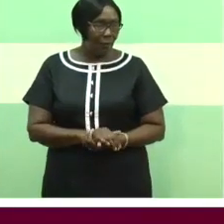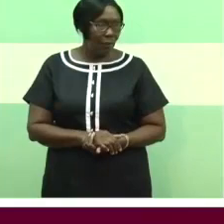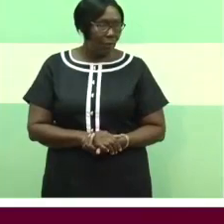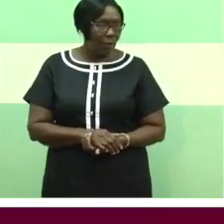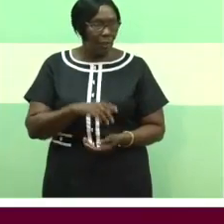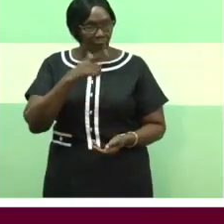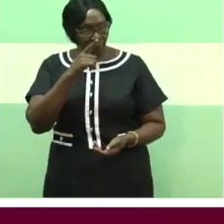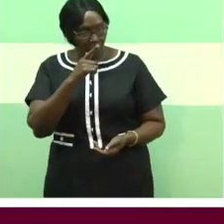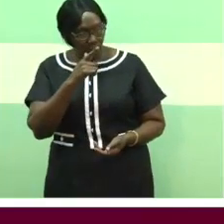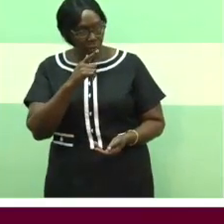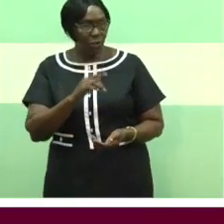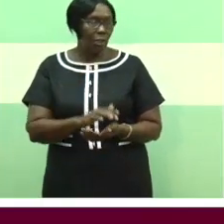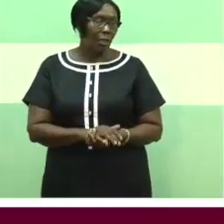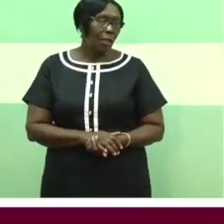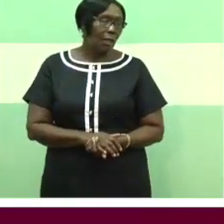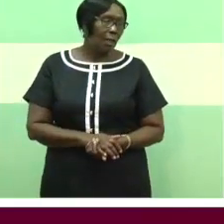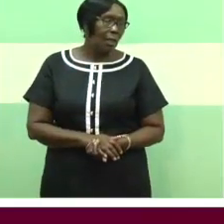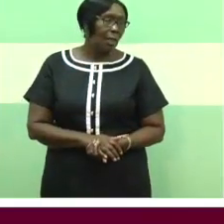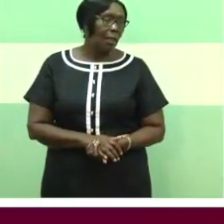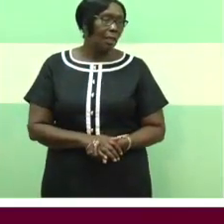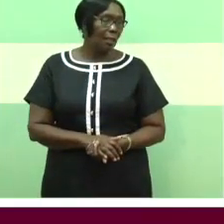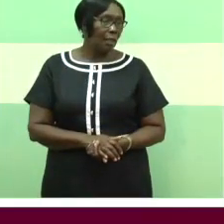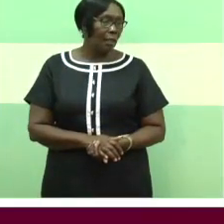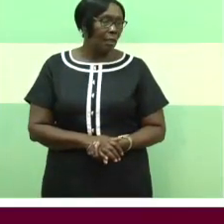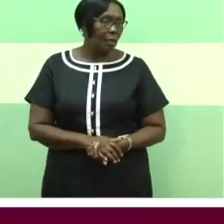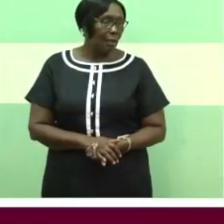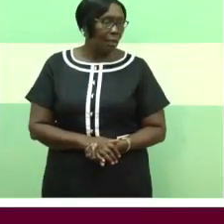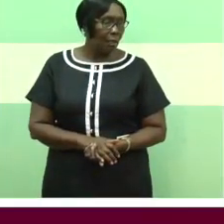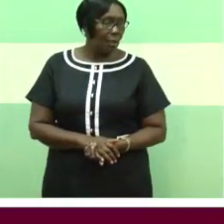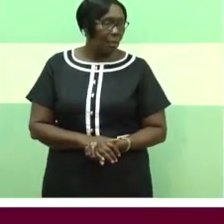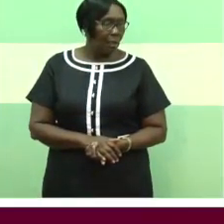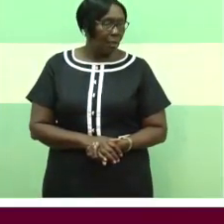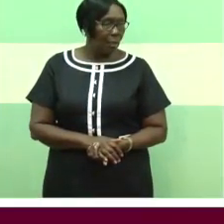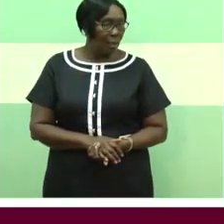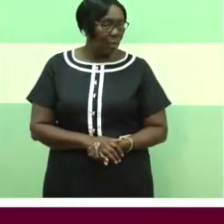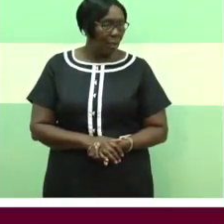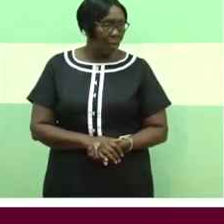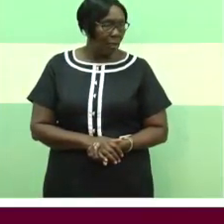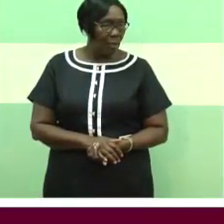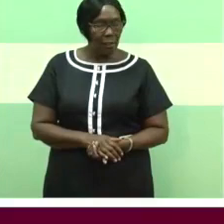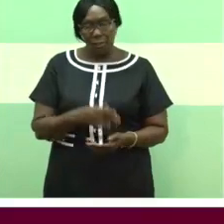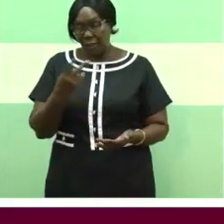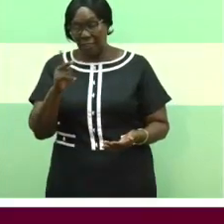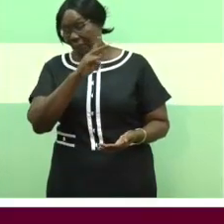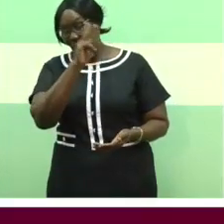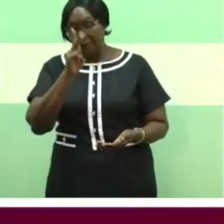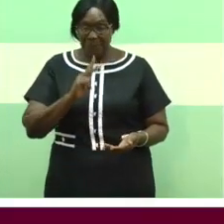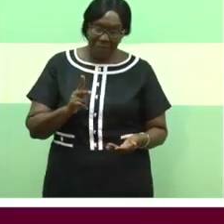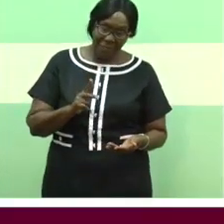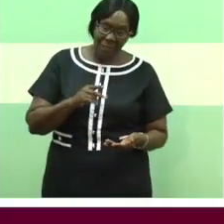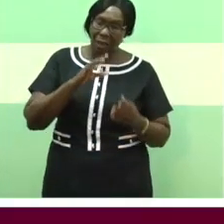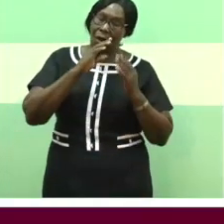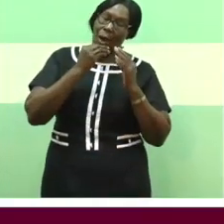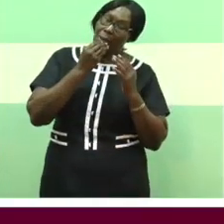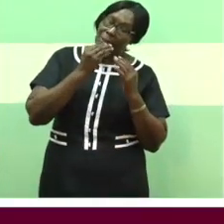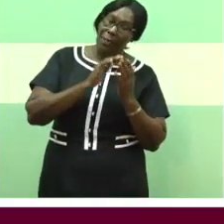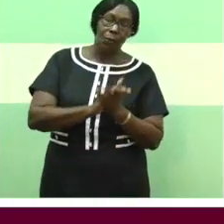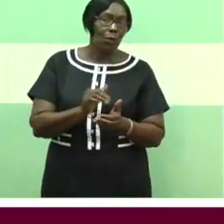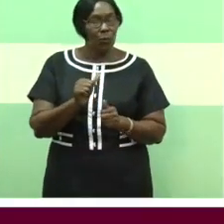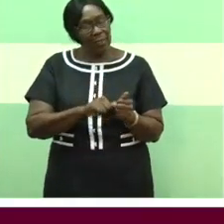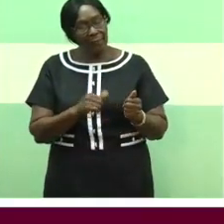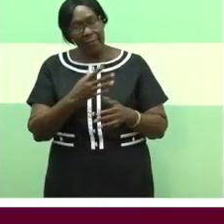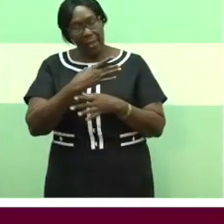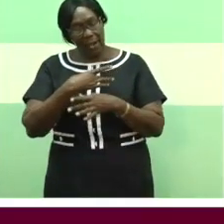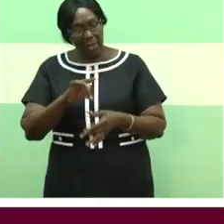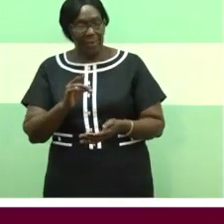have lunch, a visual of lunch, and you can have a nice pizza or a sandwich, whatever their favorite